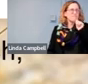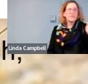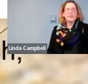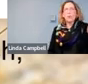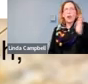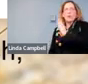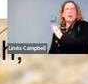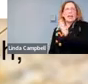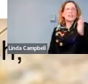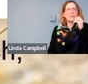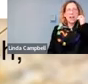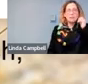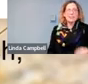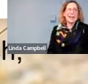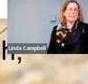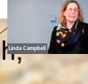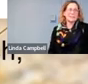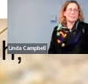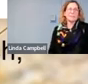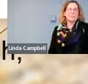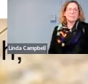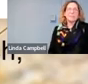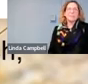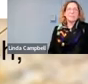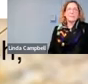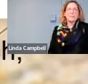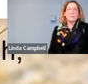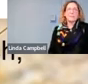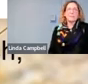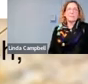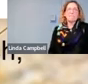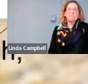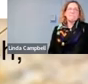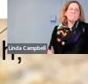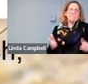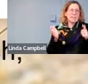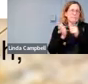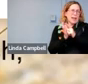Same as red swamp crayfish. They're very tolerant of a wide range of habitats.